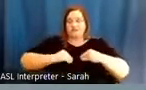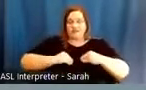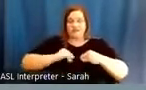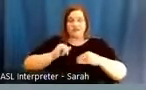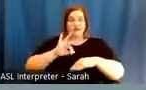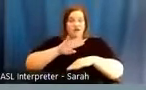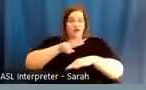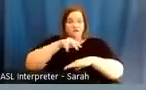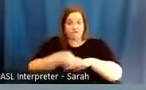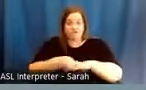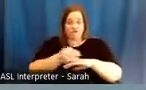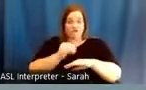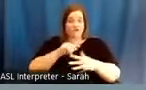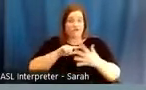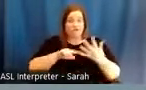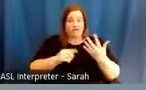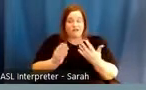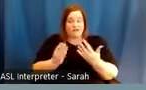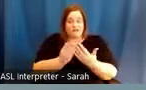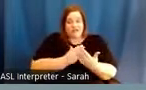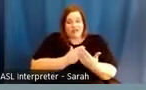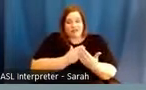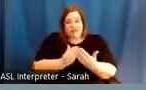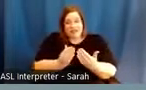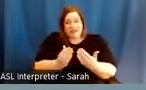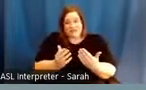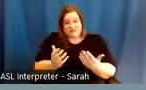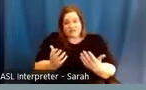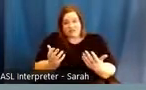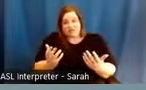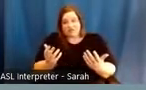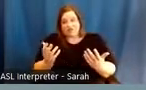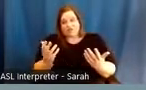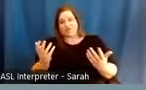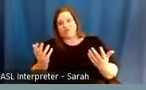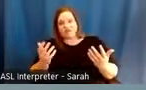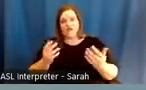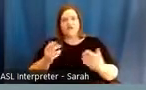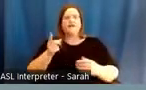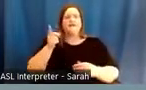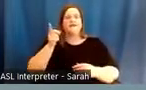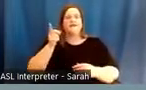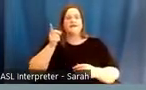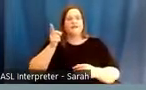I whatever, you know, that's great. And they they put in